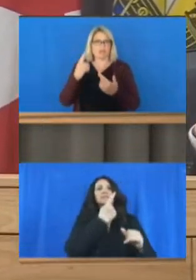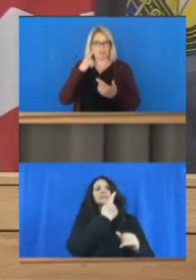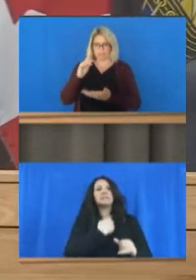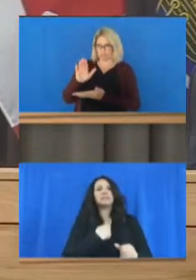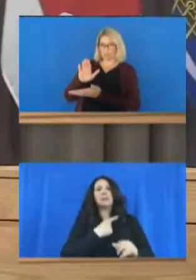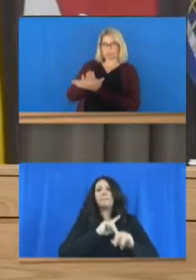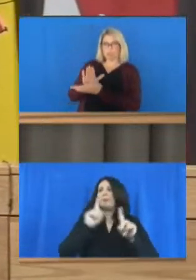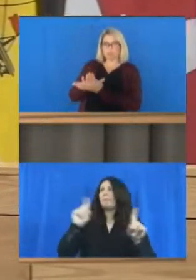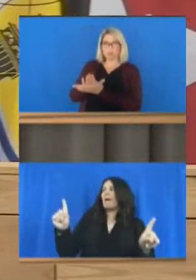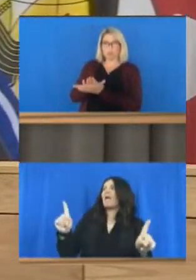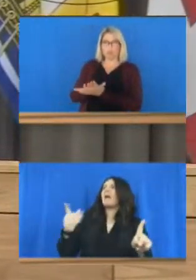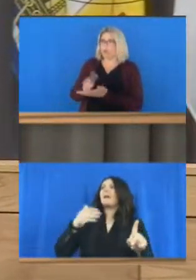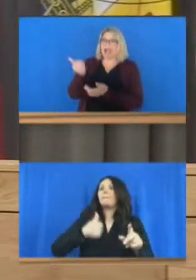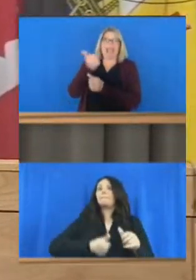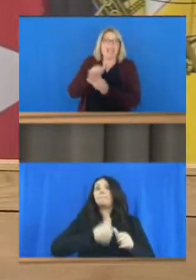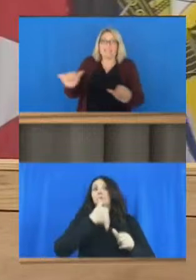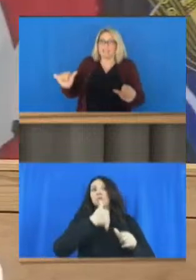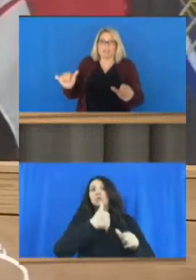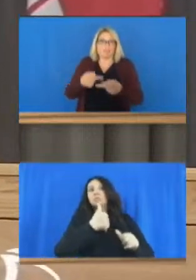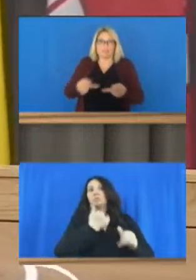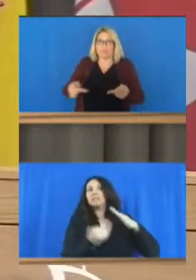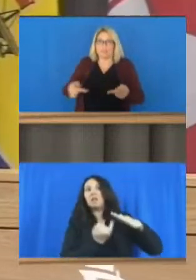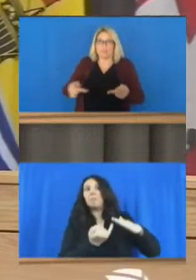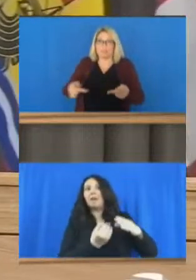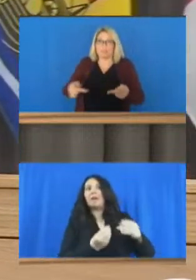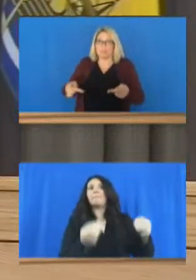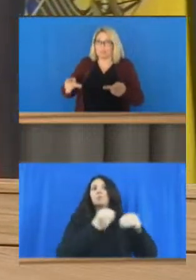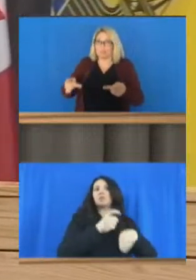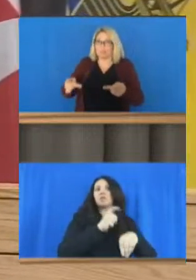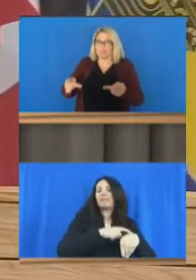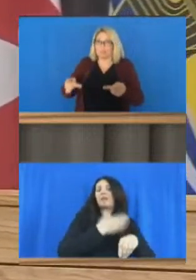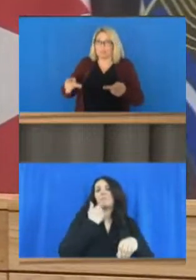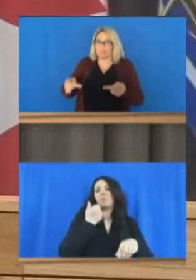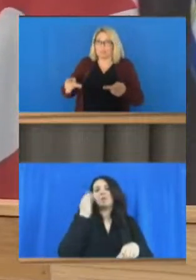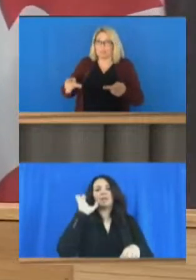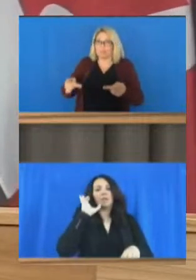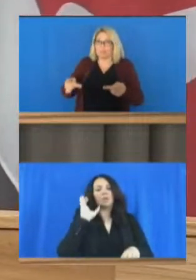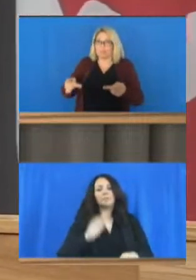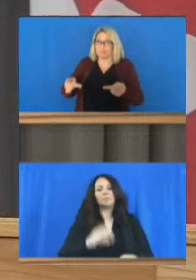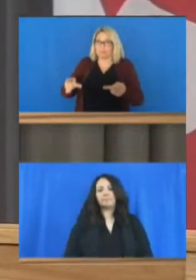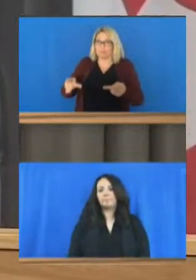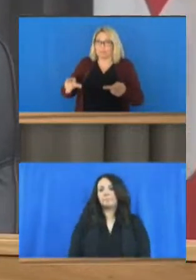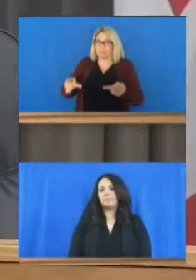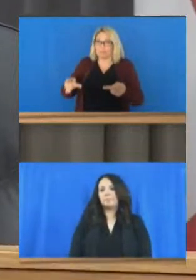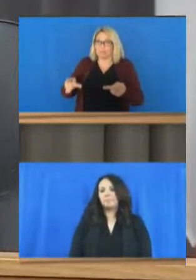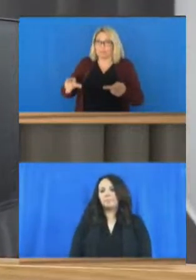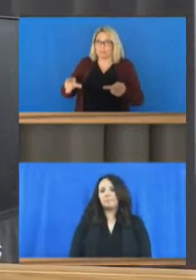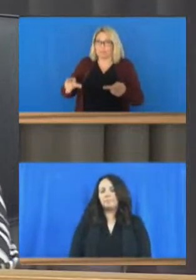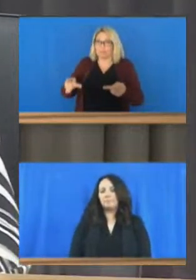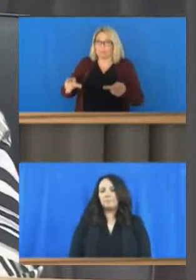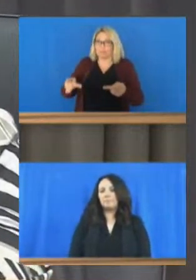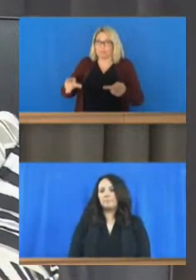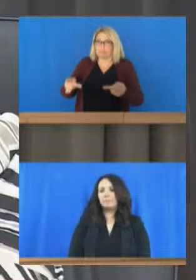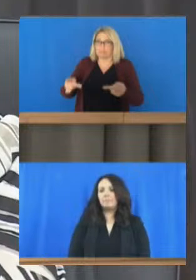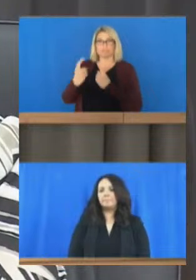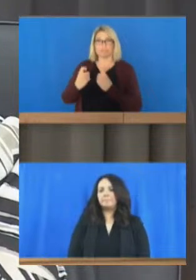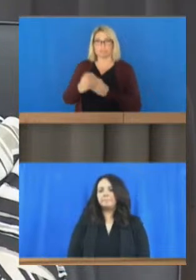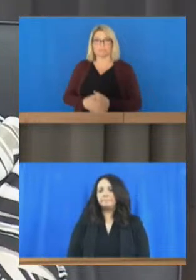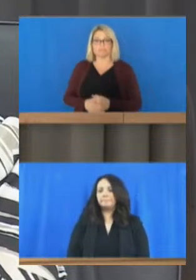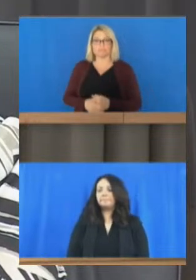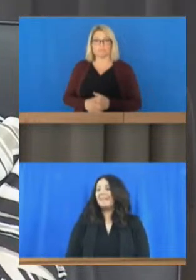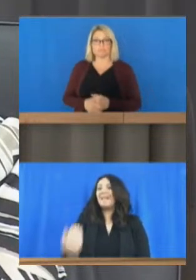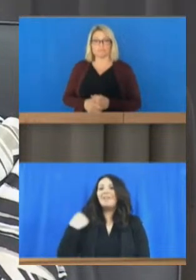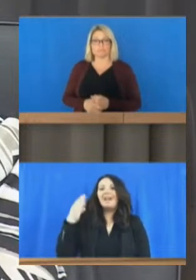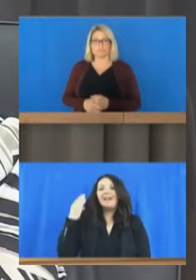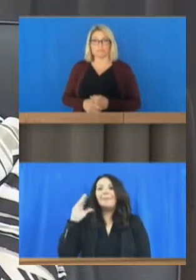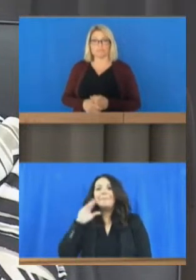initiative to make rapid tests more widely available to businesses by distributing them to chambers of commerce across Canada? When and